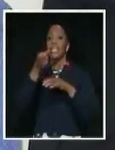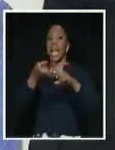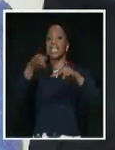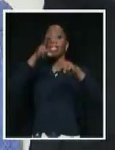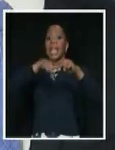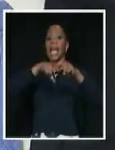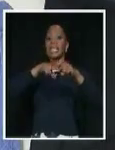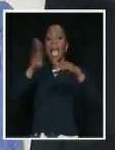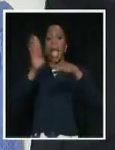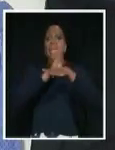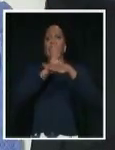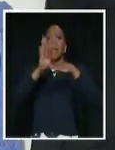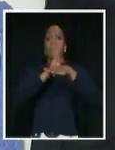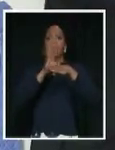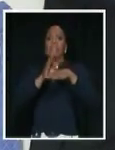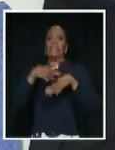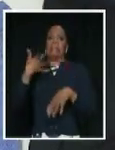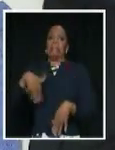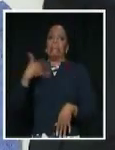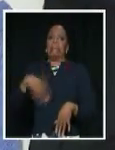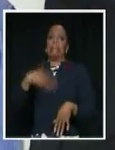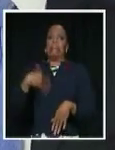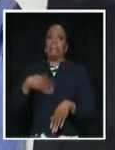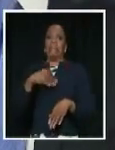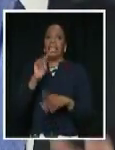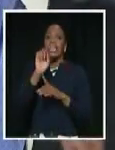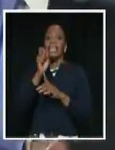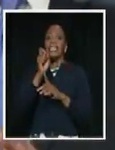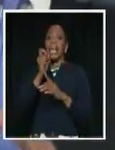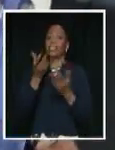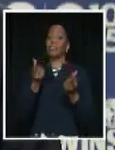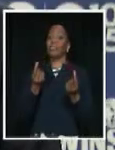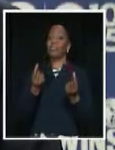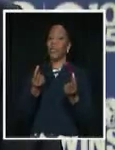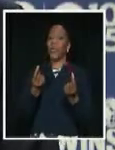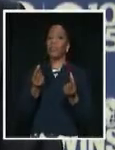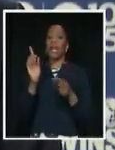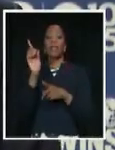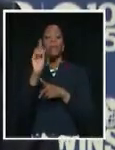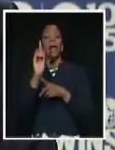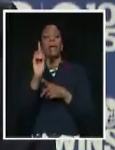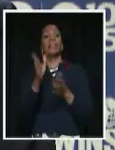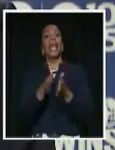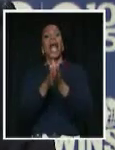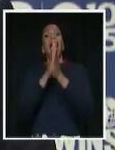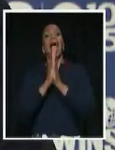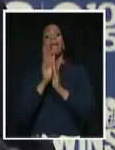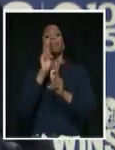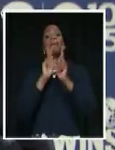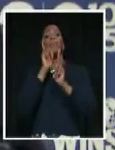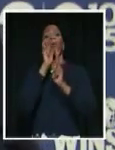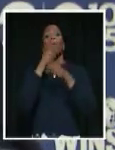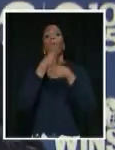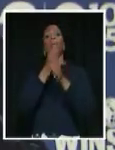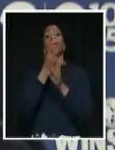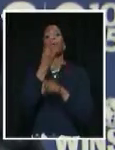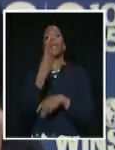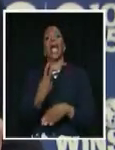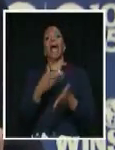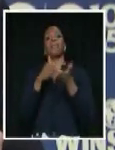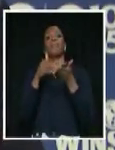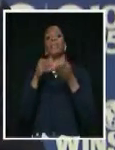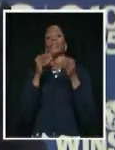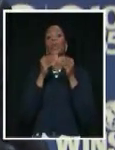and drive down the tax base. What do you say to them? I think asking those who make $500,000 or more for their tax rate to go